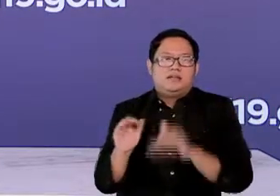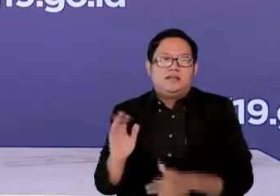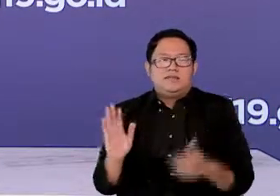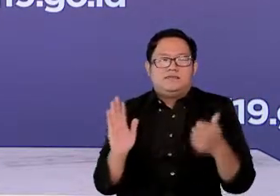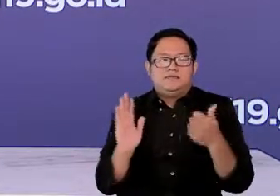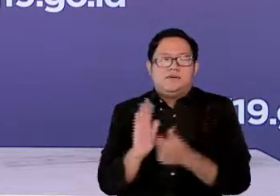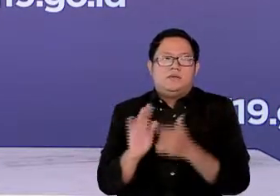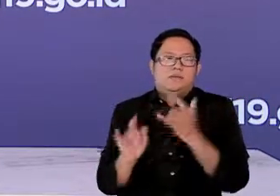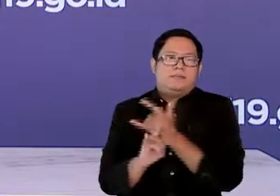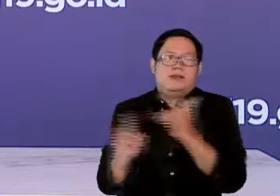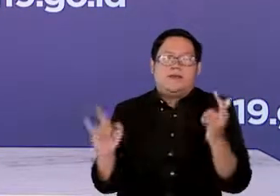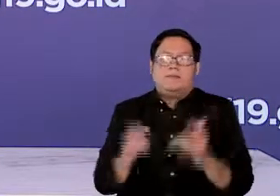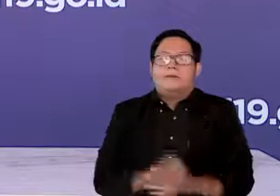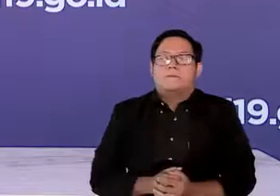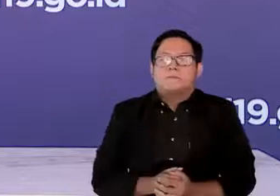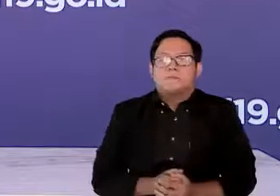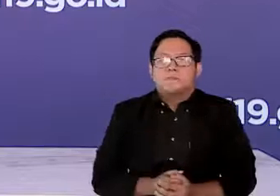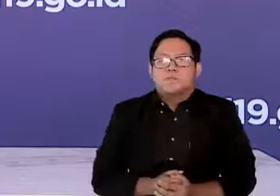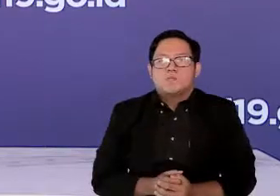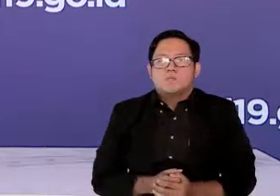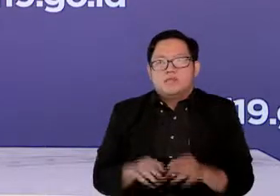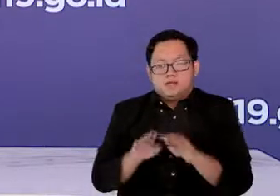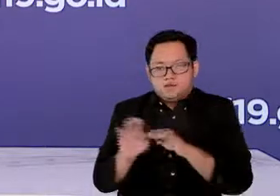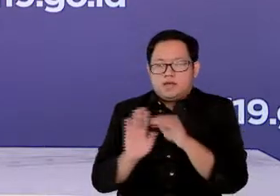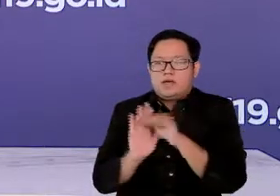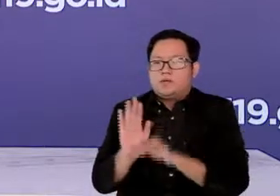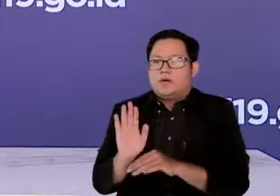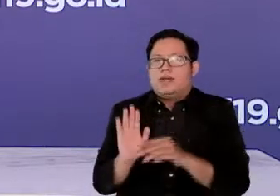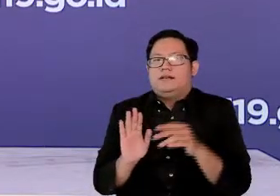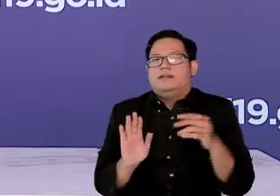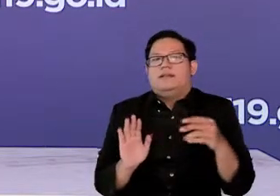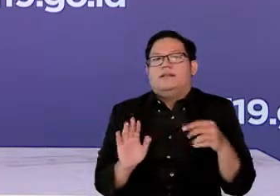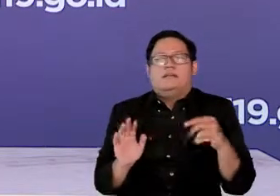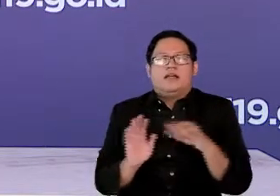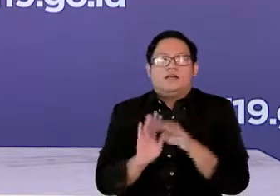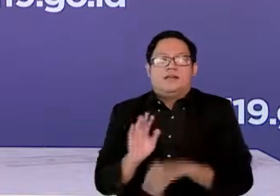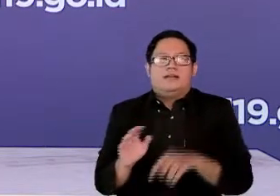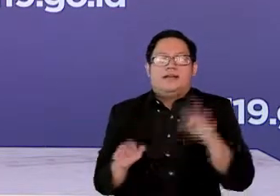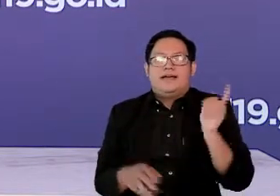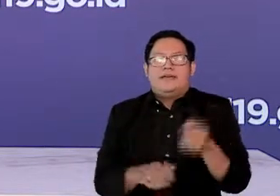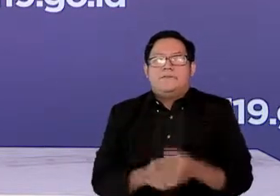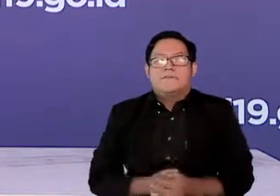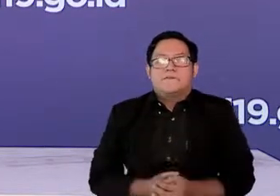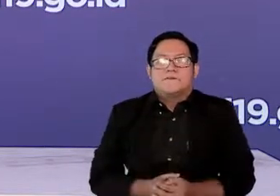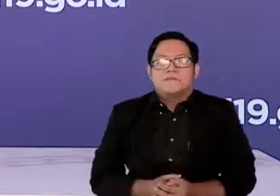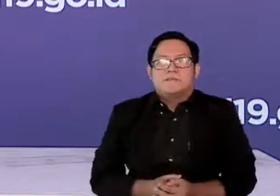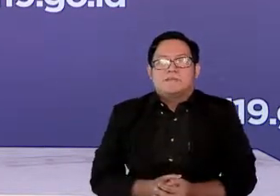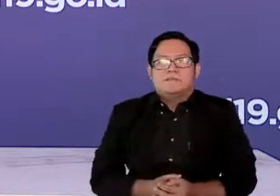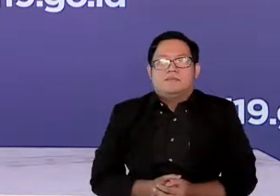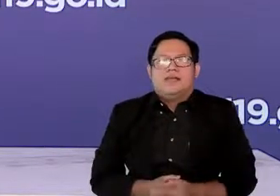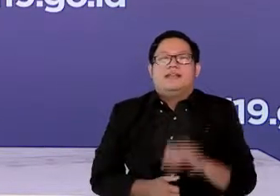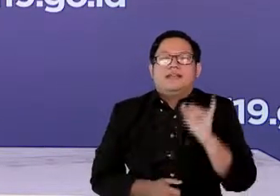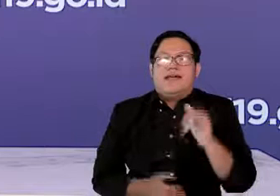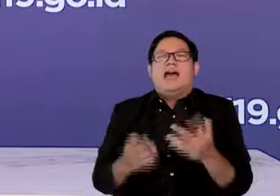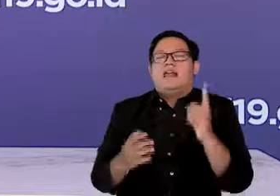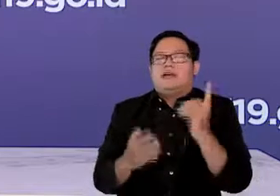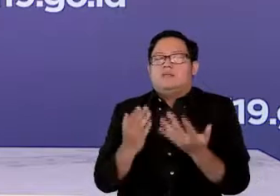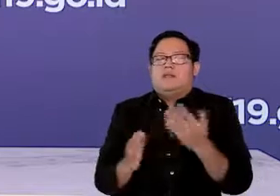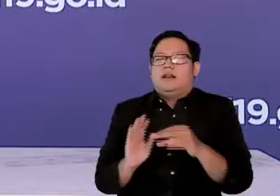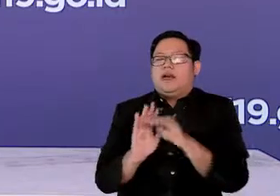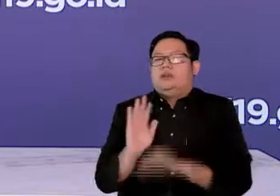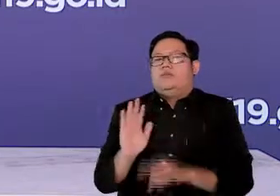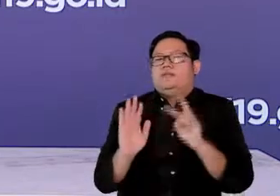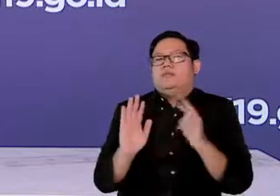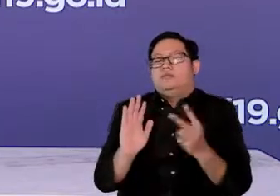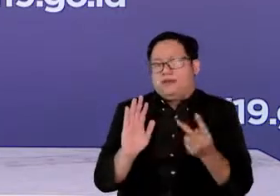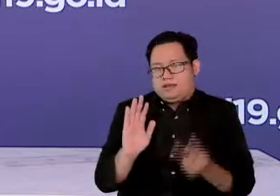the applicable rules and regulations. In the future, it is possible that there will be changes, either regionally